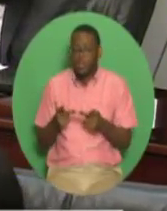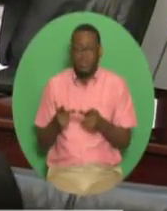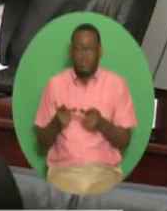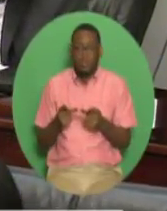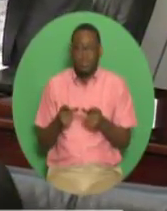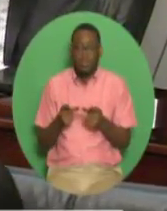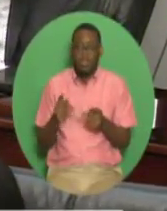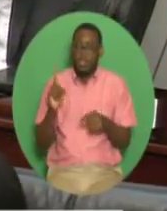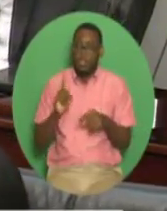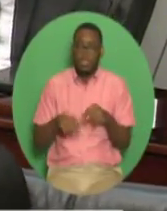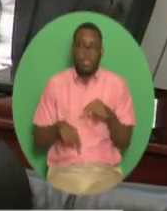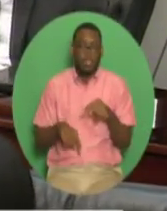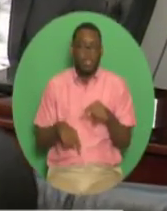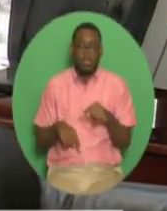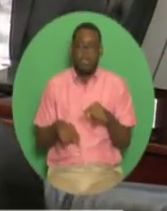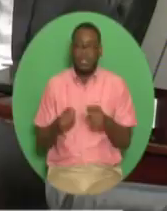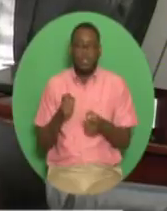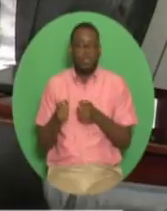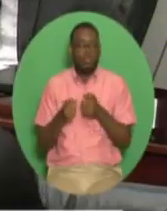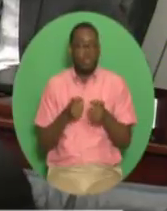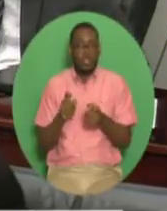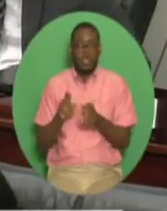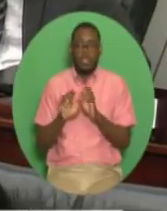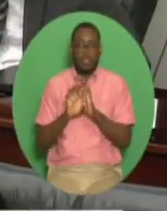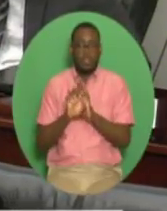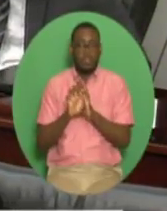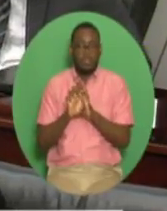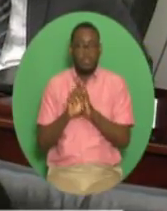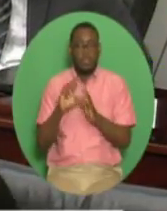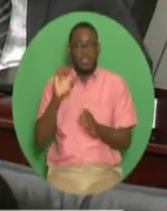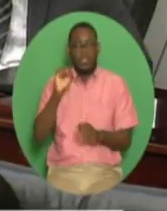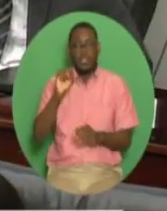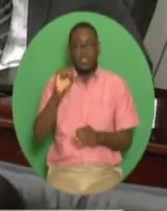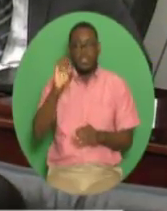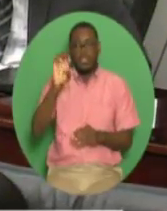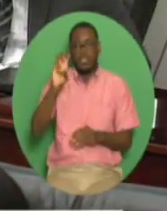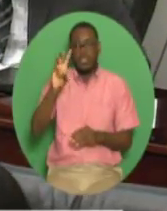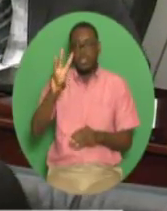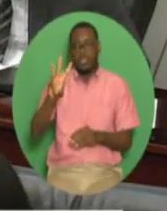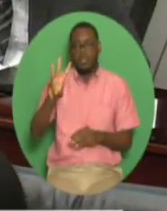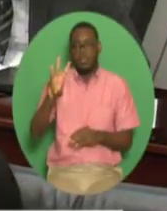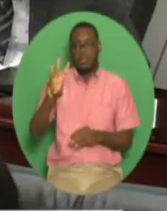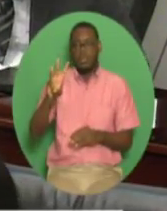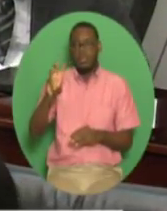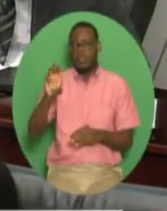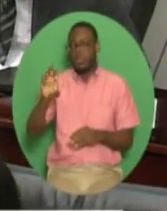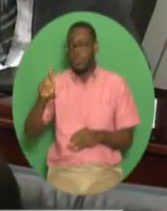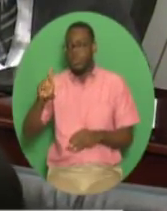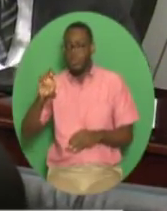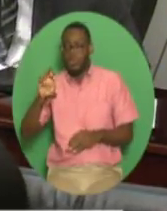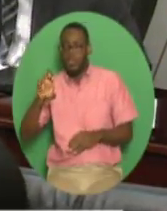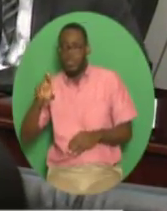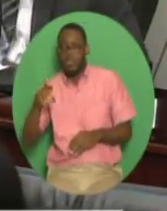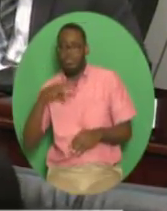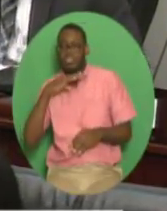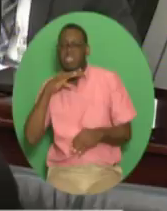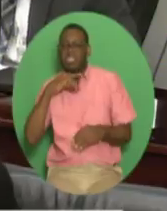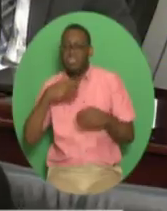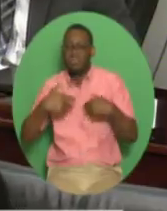control over, and that is sewer and plumbing. And simply because